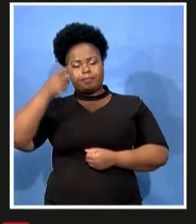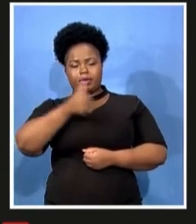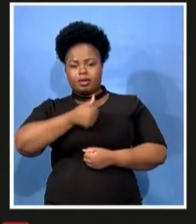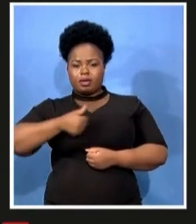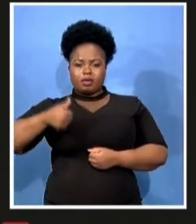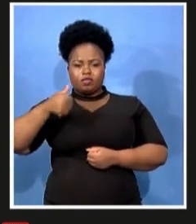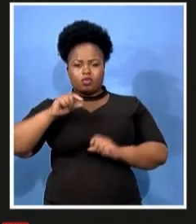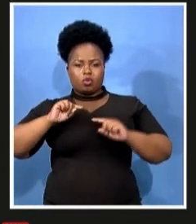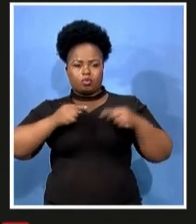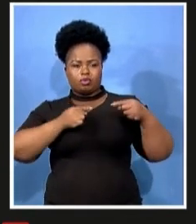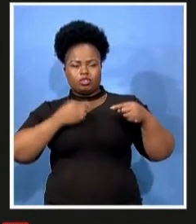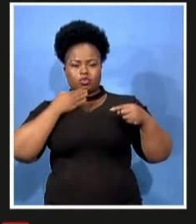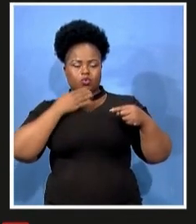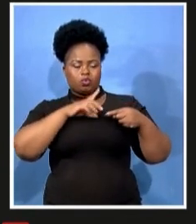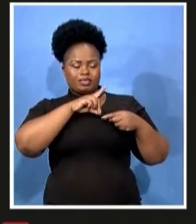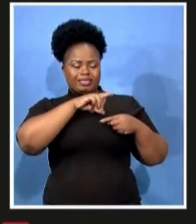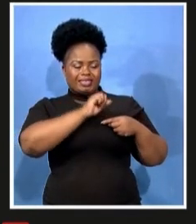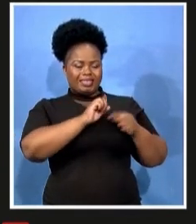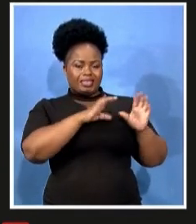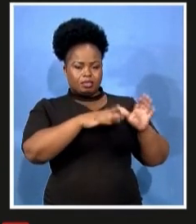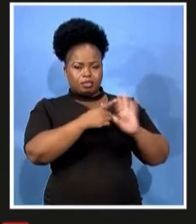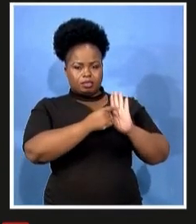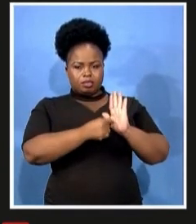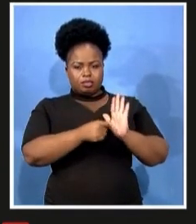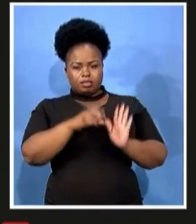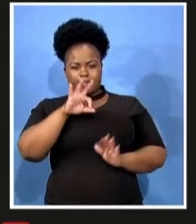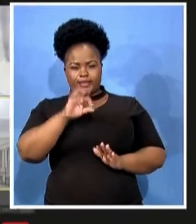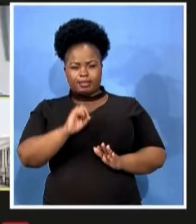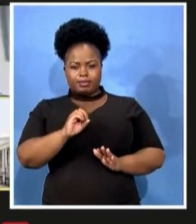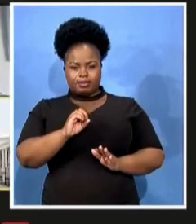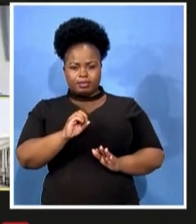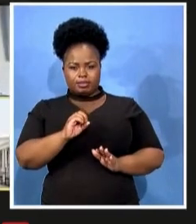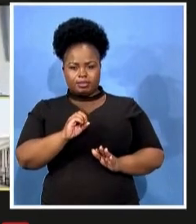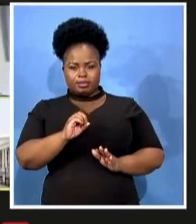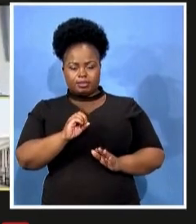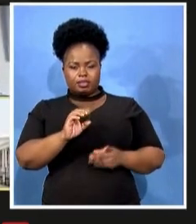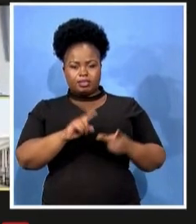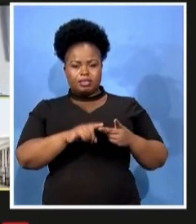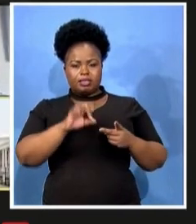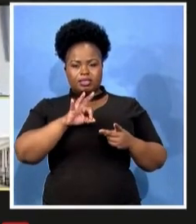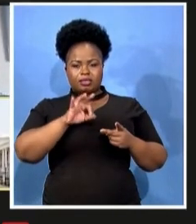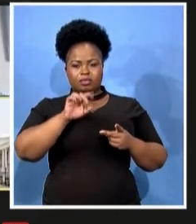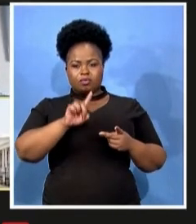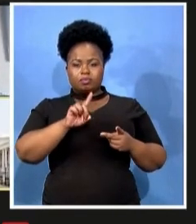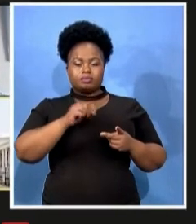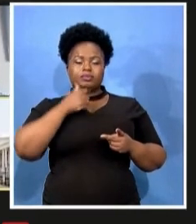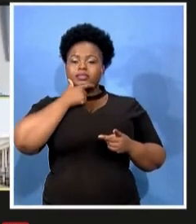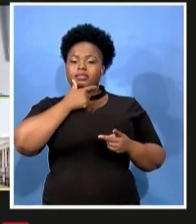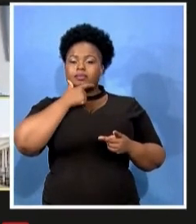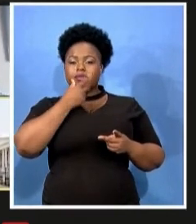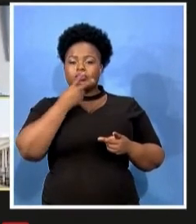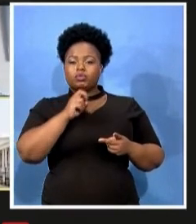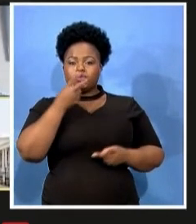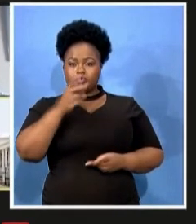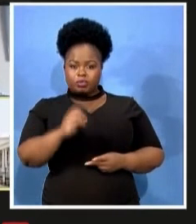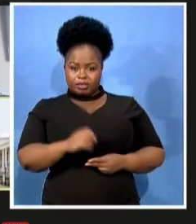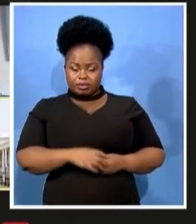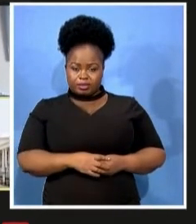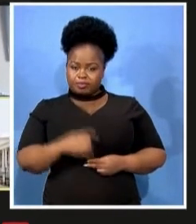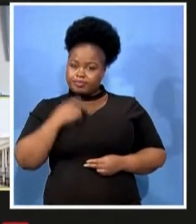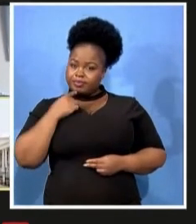30th and the 31st of December 2020, requesting that I